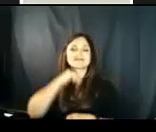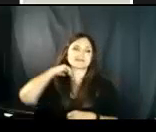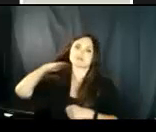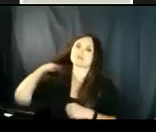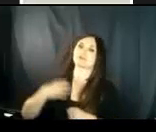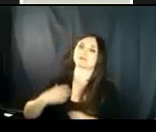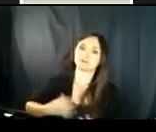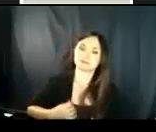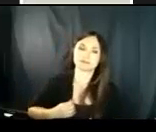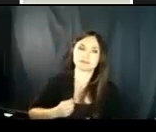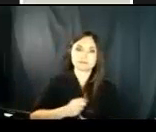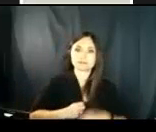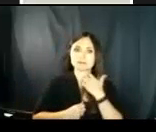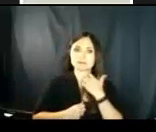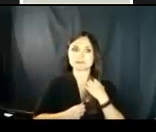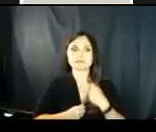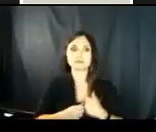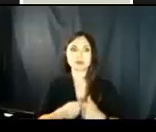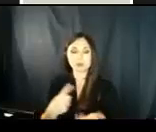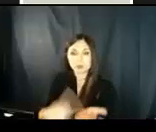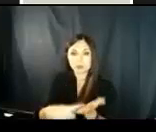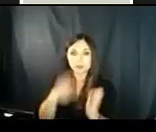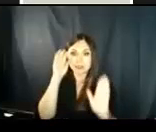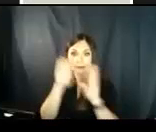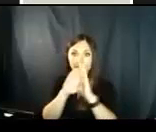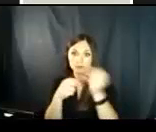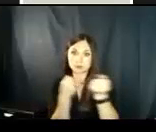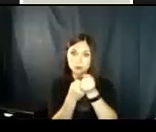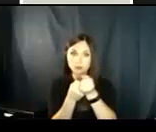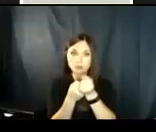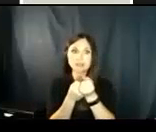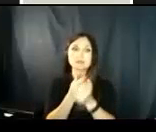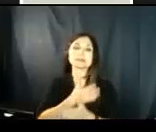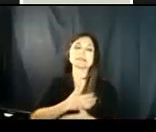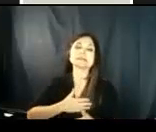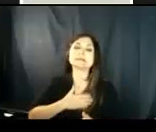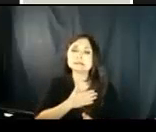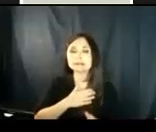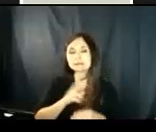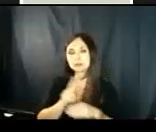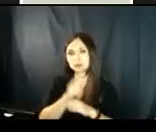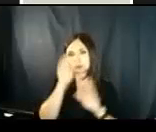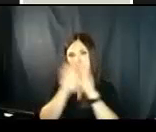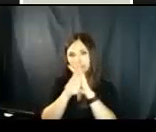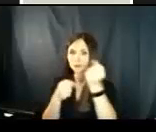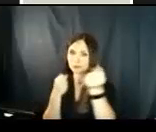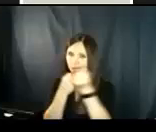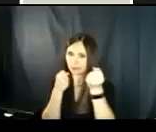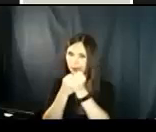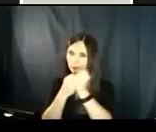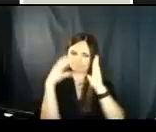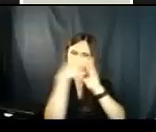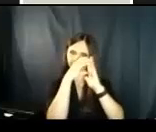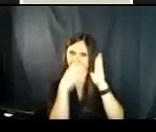this before, is image support. Here is another one. Please use images to support the content that you're presenting